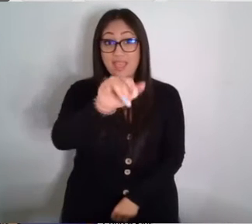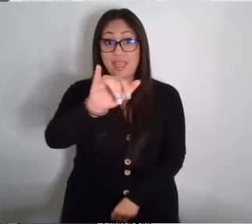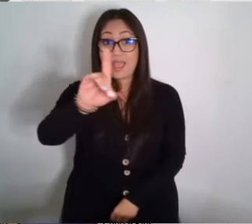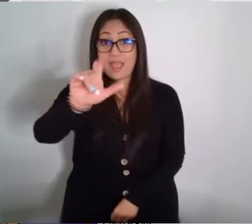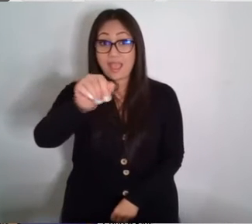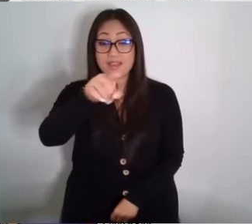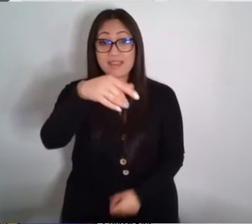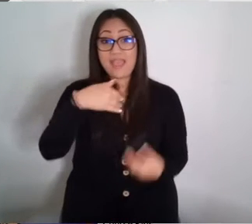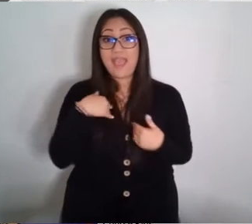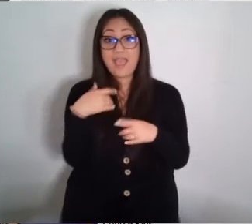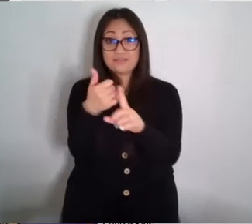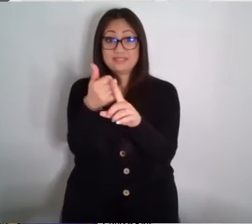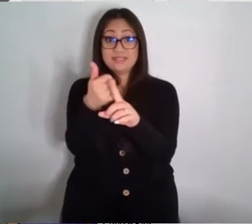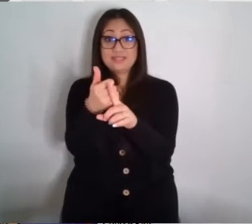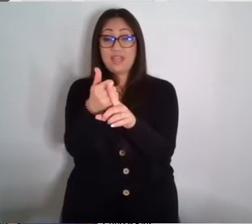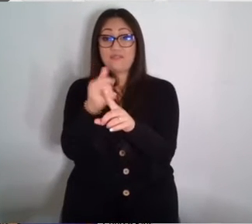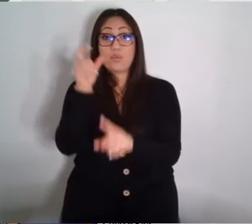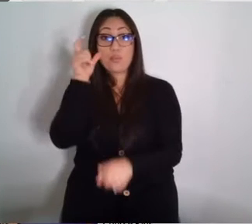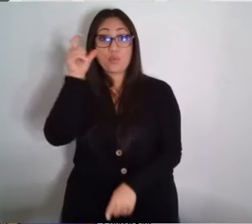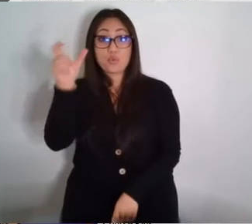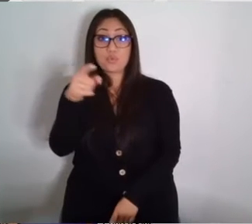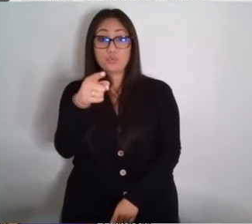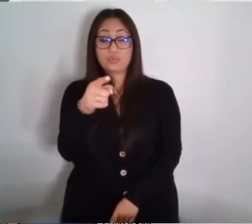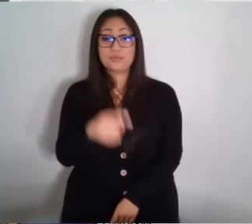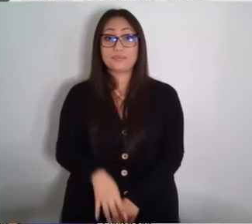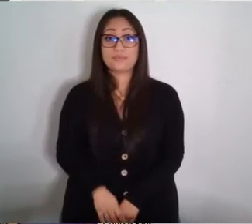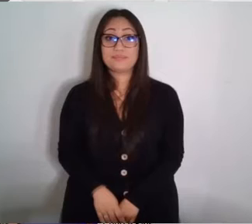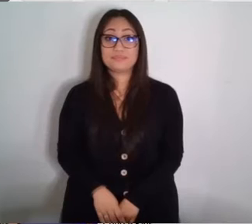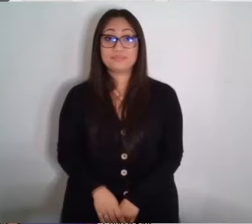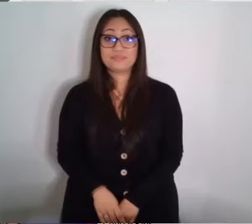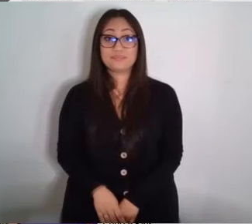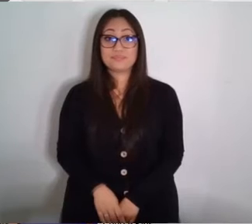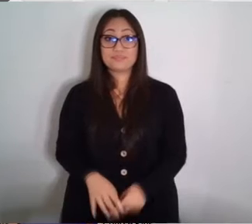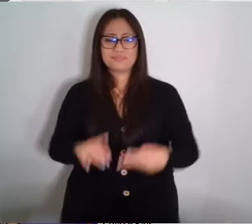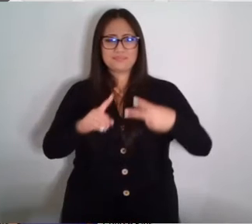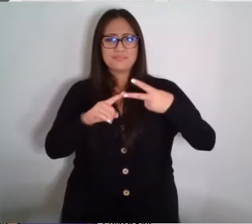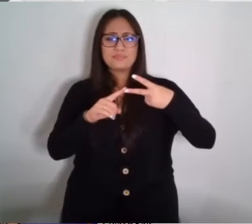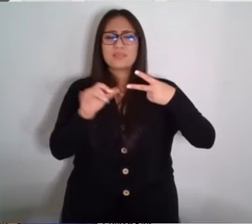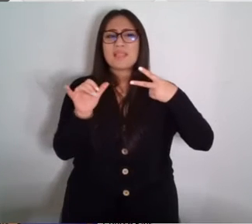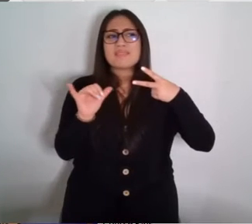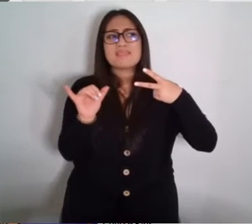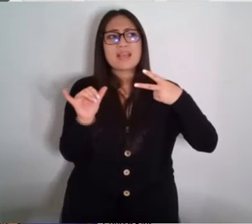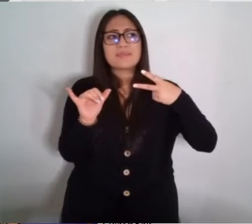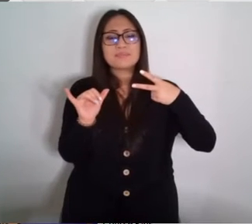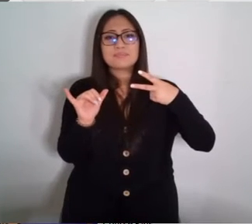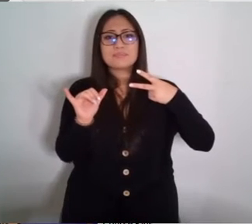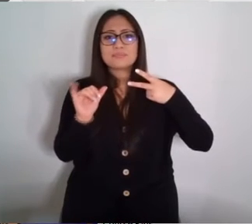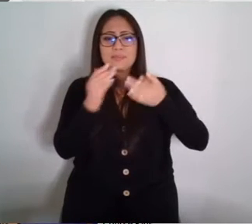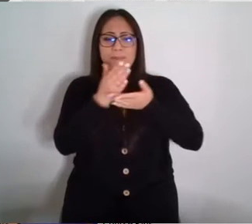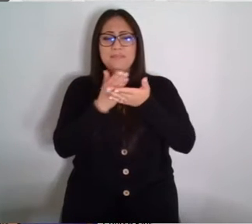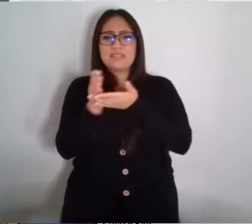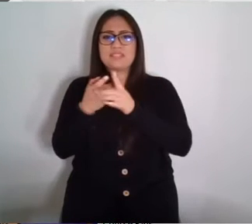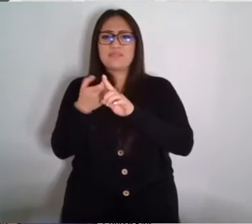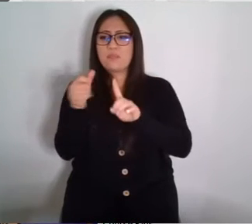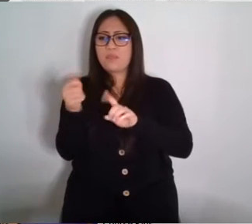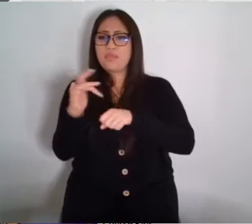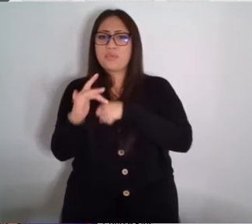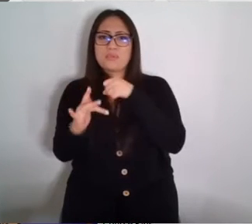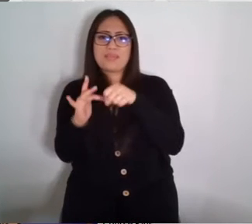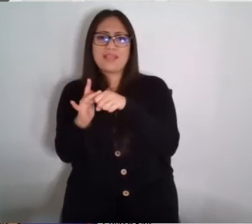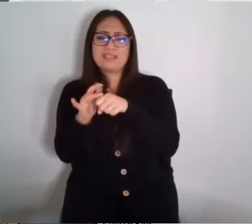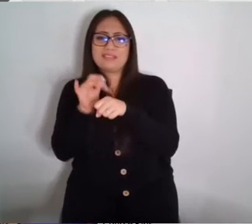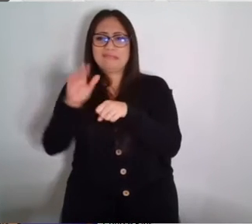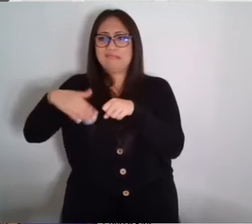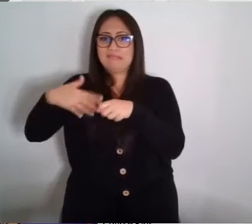own moon, called Dactyl. Asteroids are basically broken pieces of unfinished planets, left over from the time when the solar system first formed.